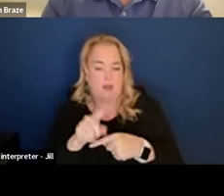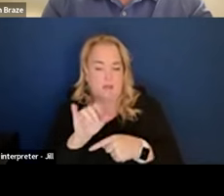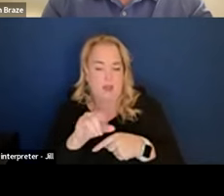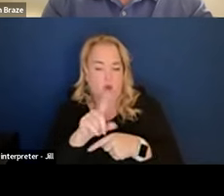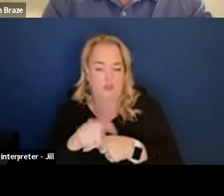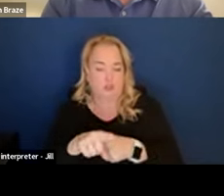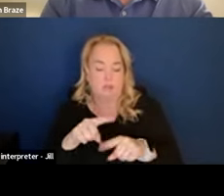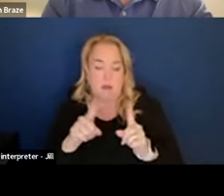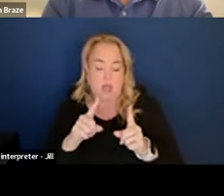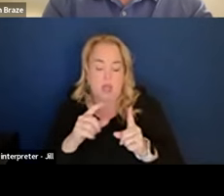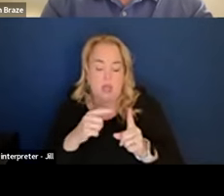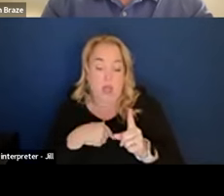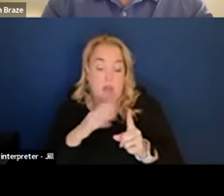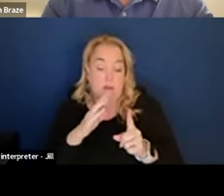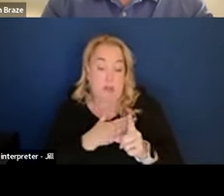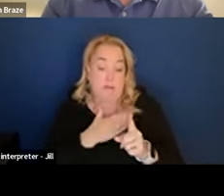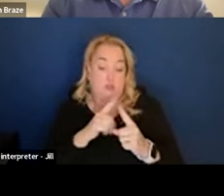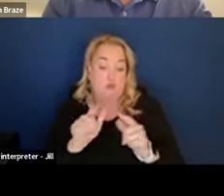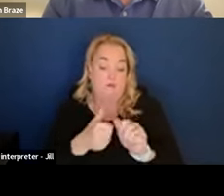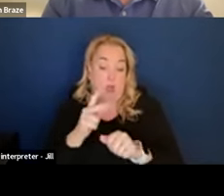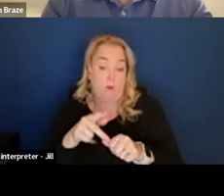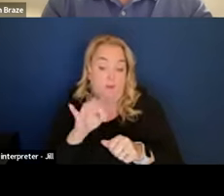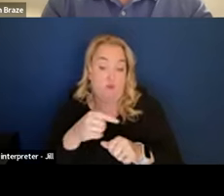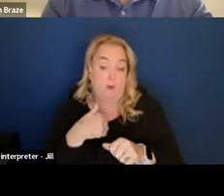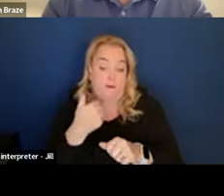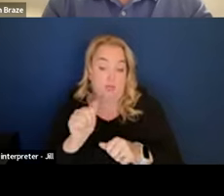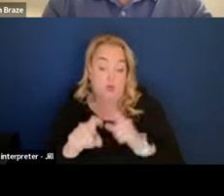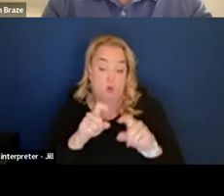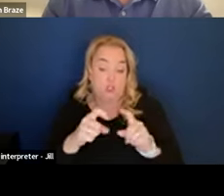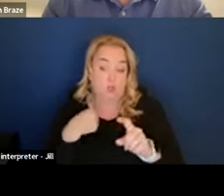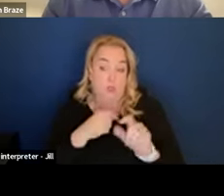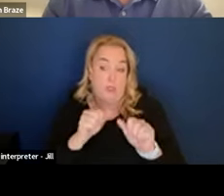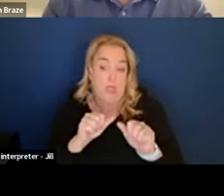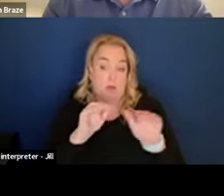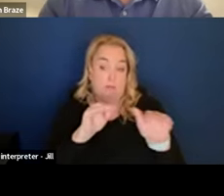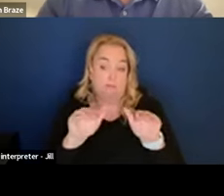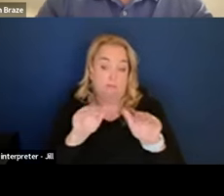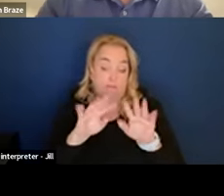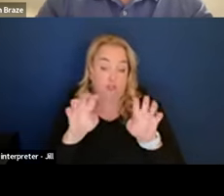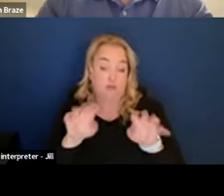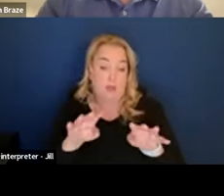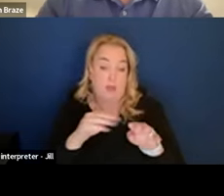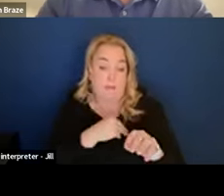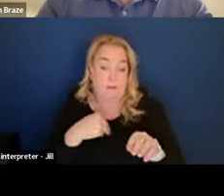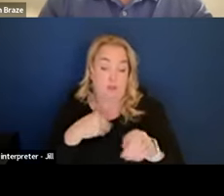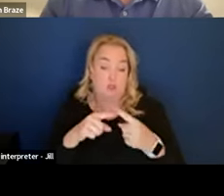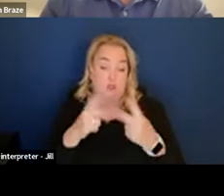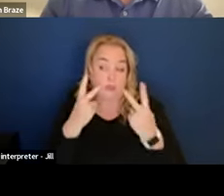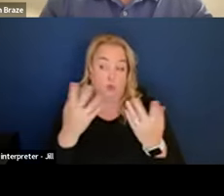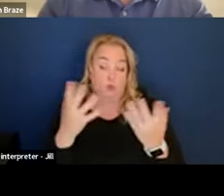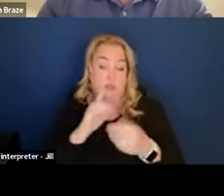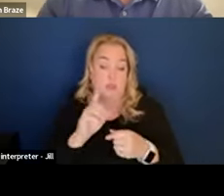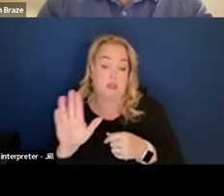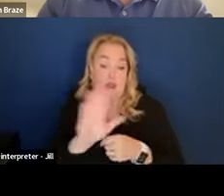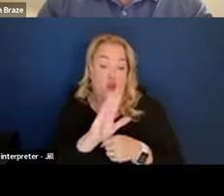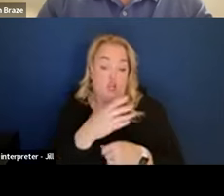But I'm more than happy to follow up if you have some questions that we can survey the members, maybe to kind of gauge some of their interests, we can do that